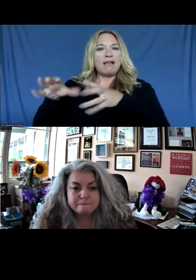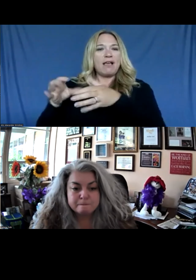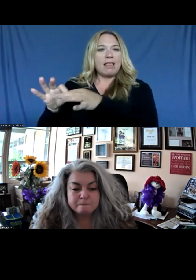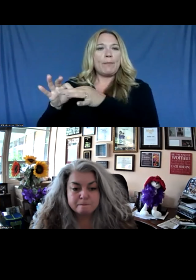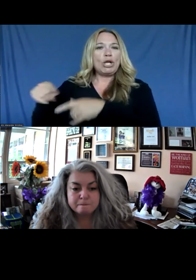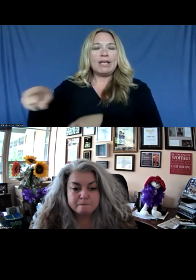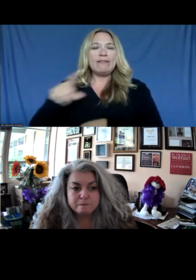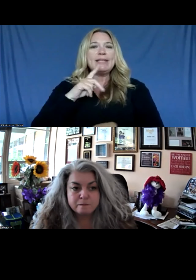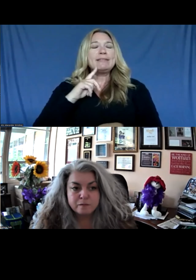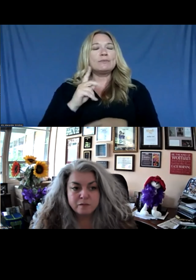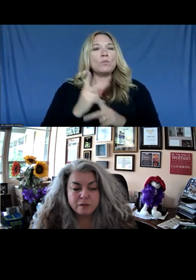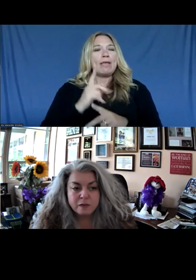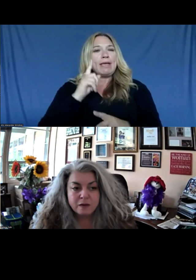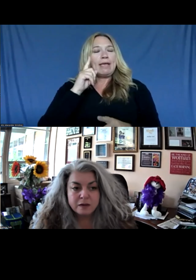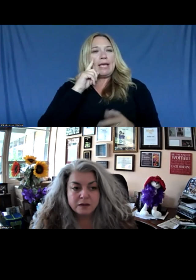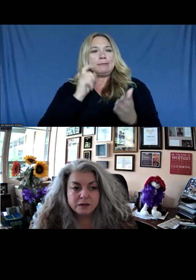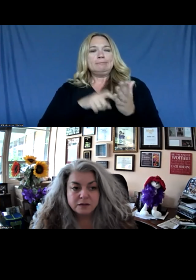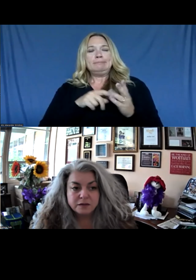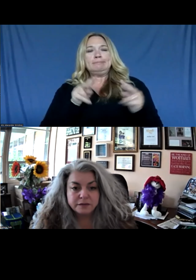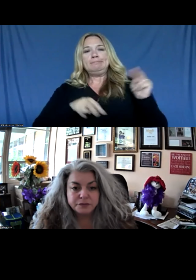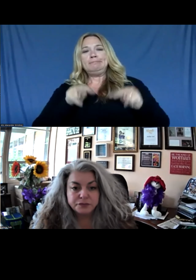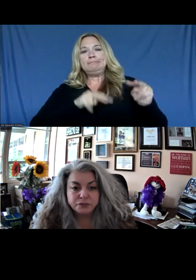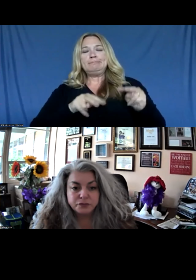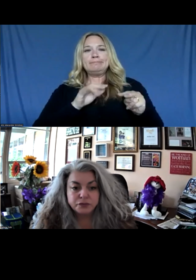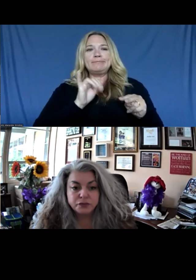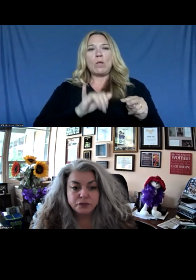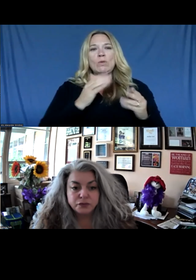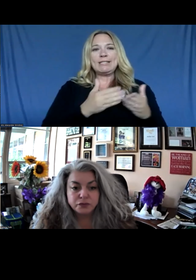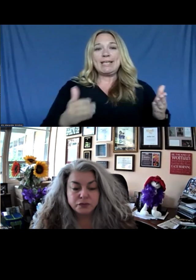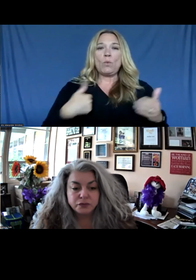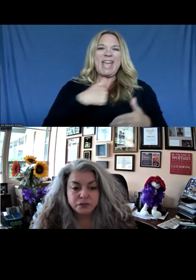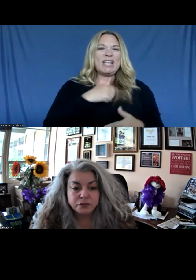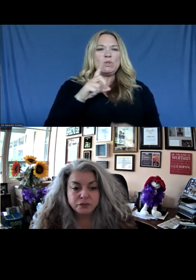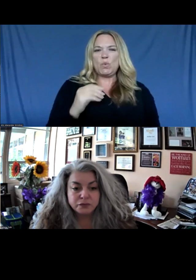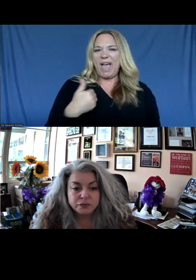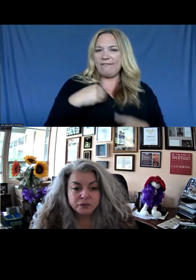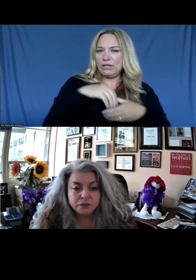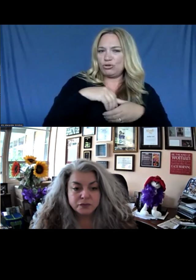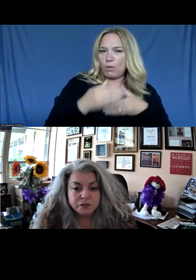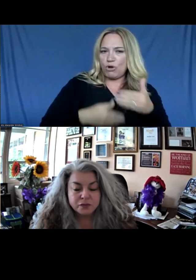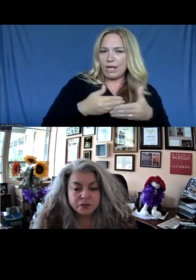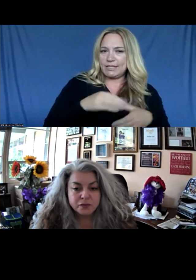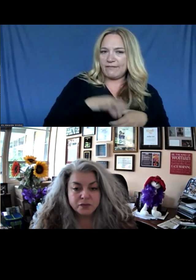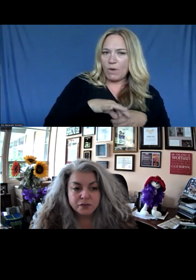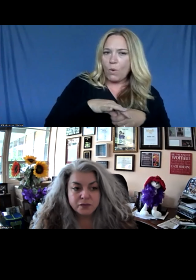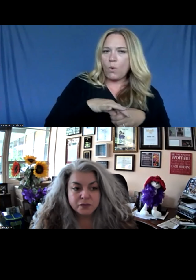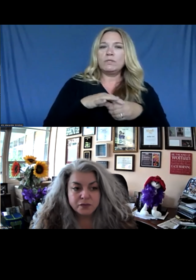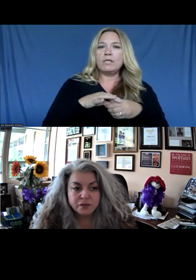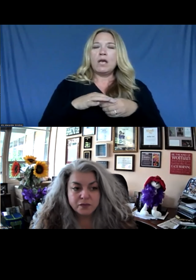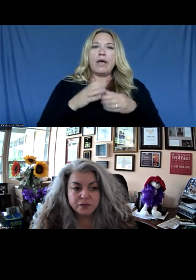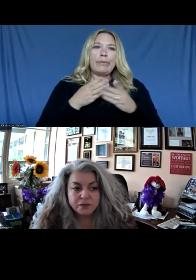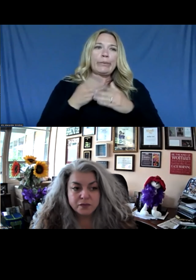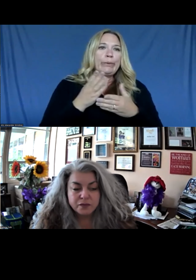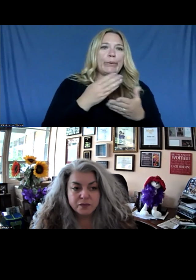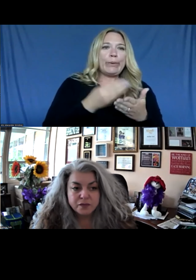items that you noted. We have sort of an internal process by which we vote and have consensus over budgetary